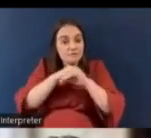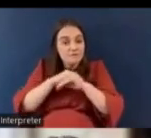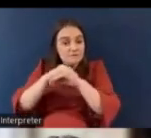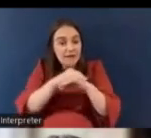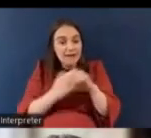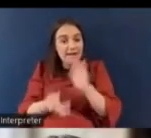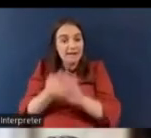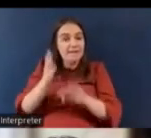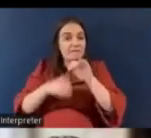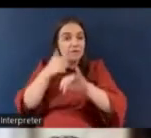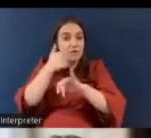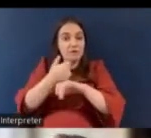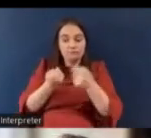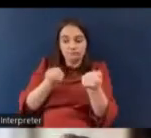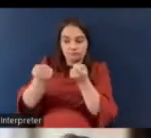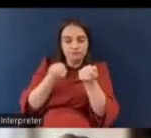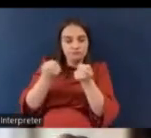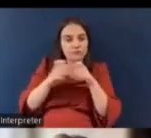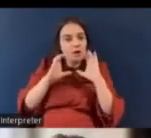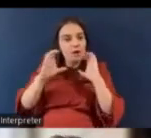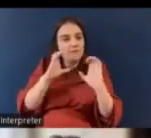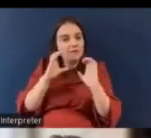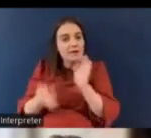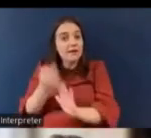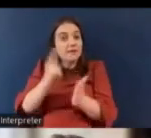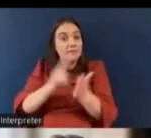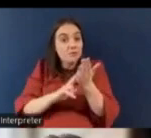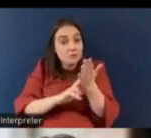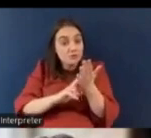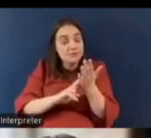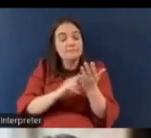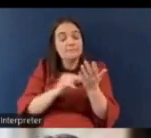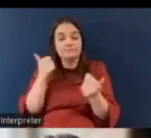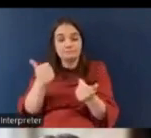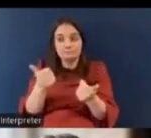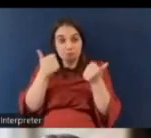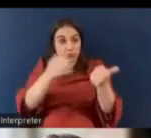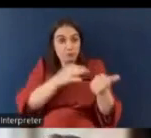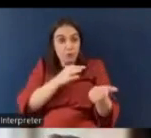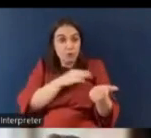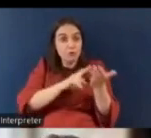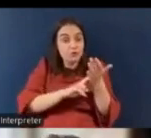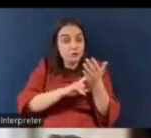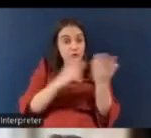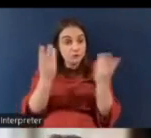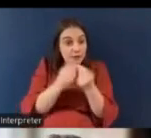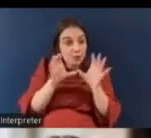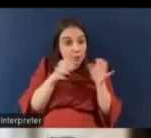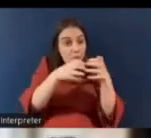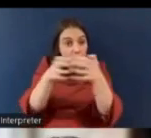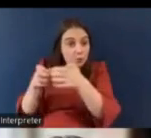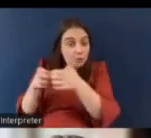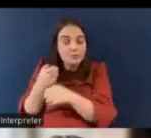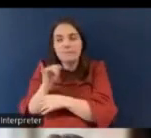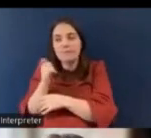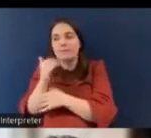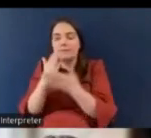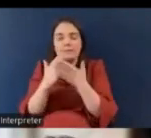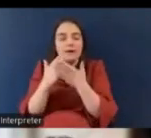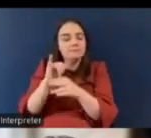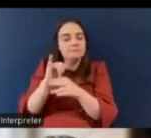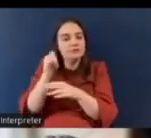the conversations, and if you do use them and you find they're good to use with groups or there's pieces that you would